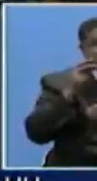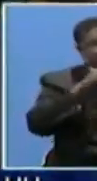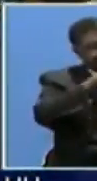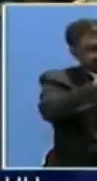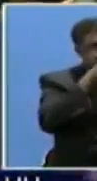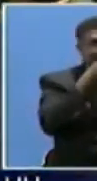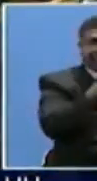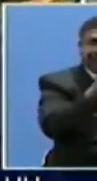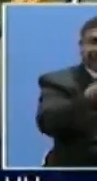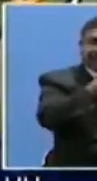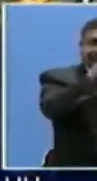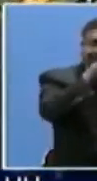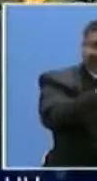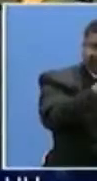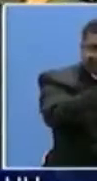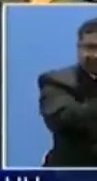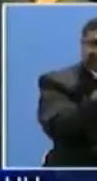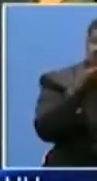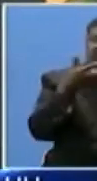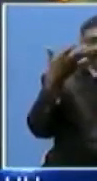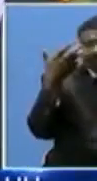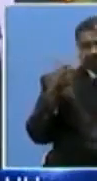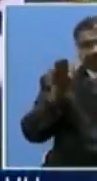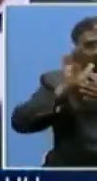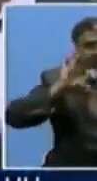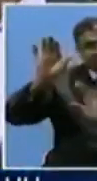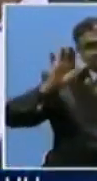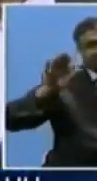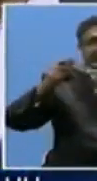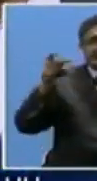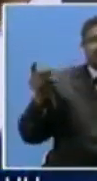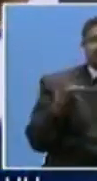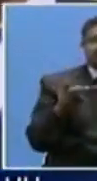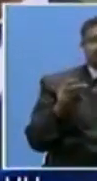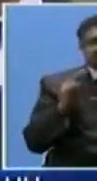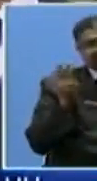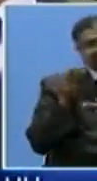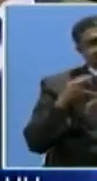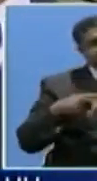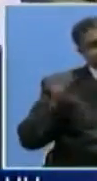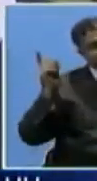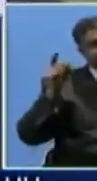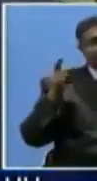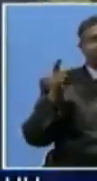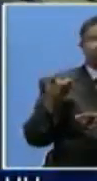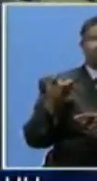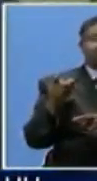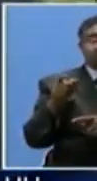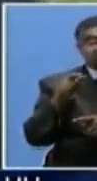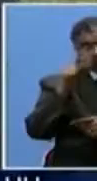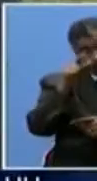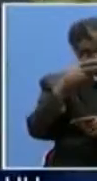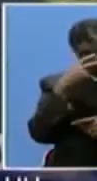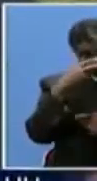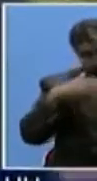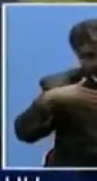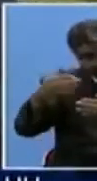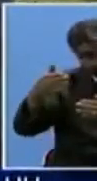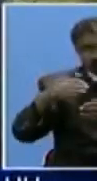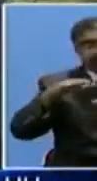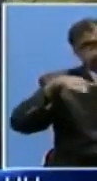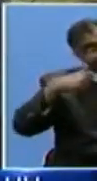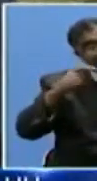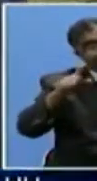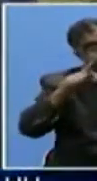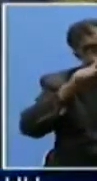center into the localities. That is the difference we bring to the table. And you will see the effect, the positive